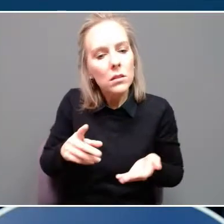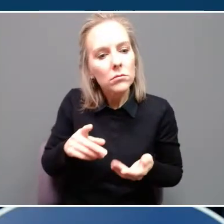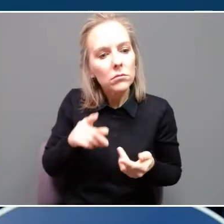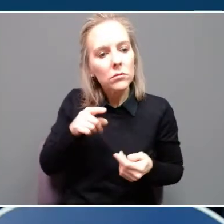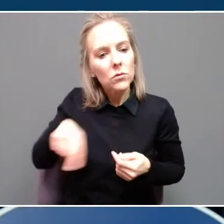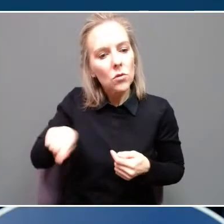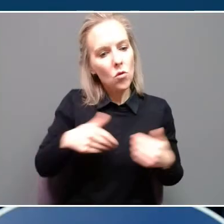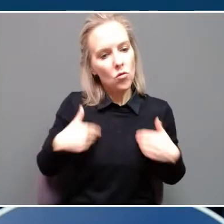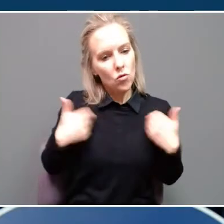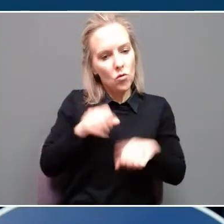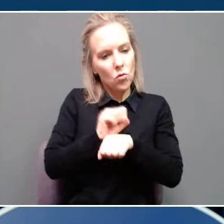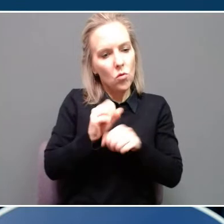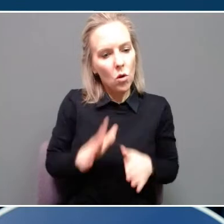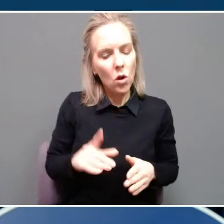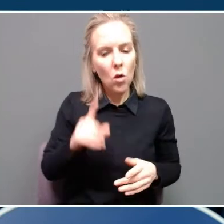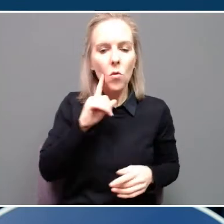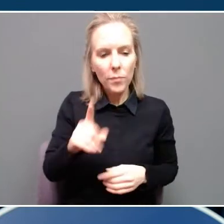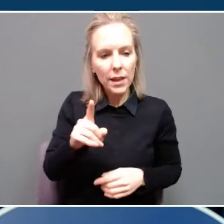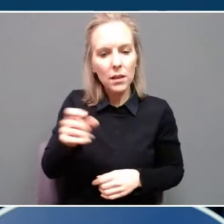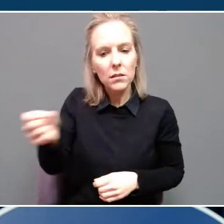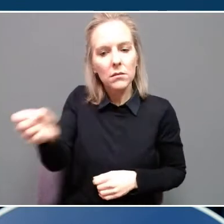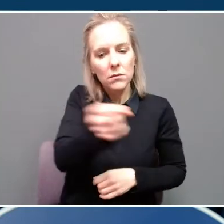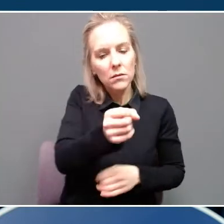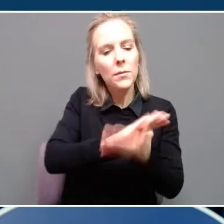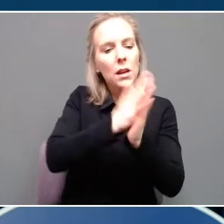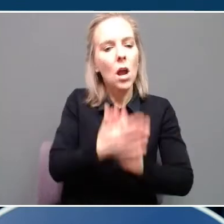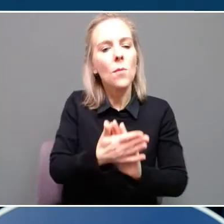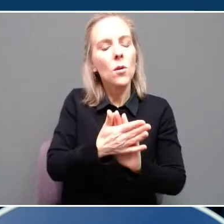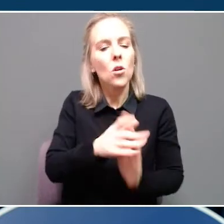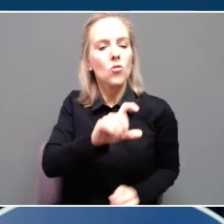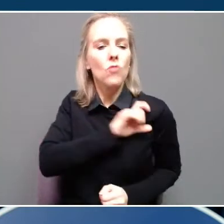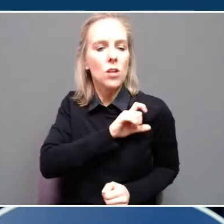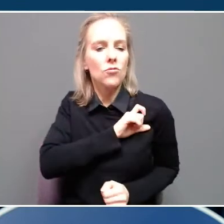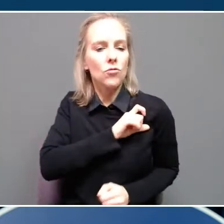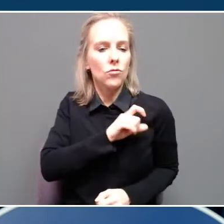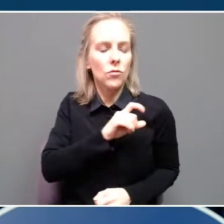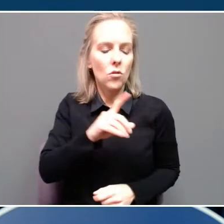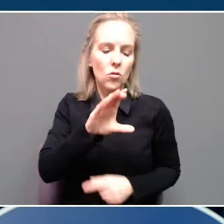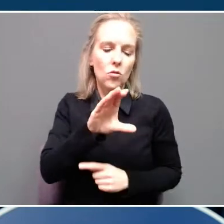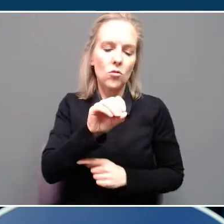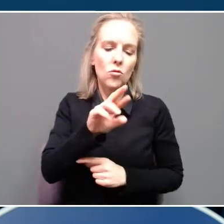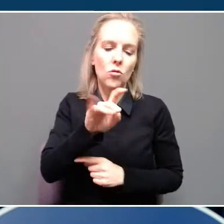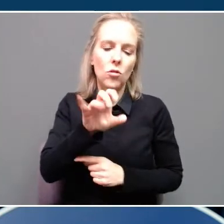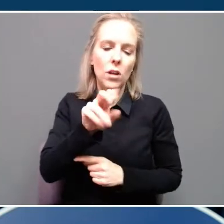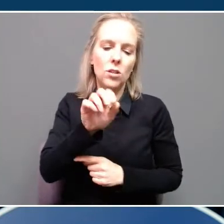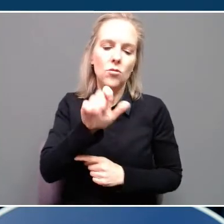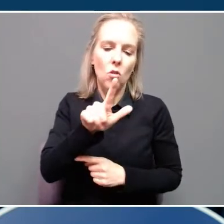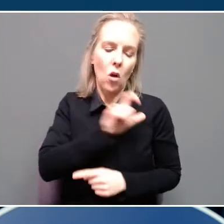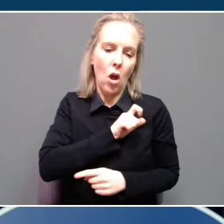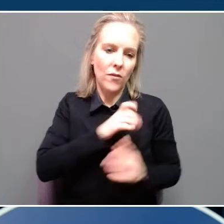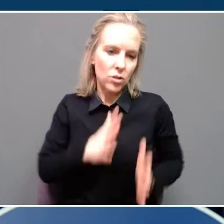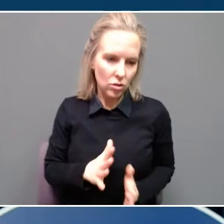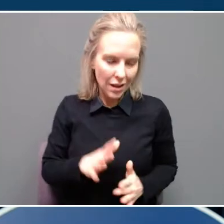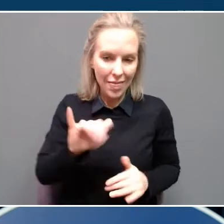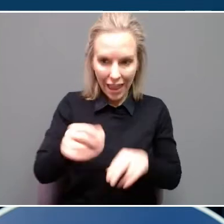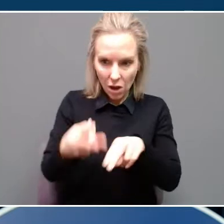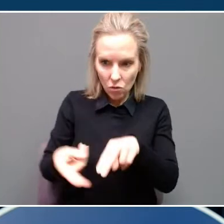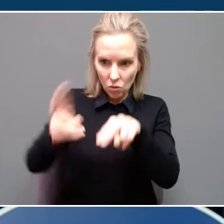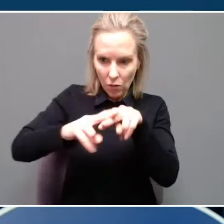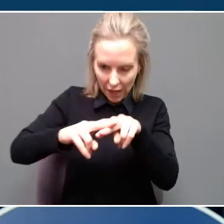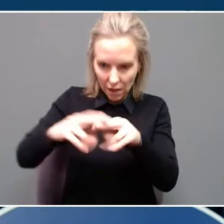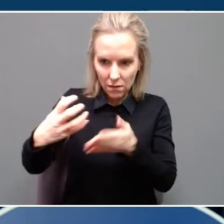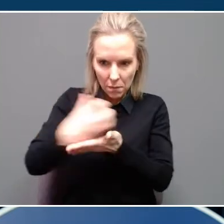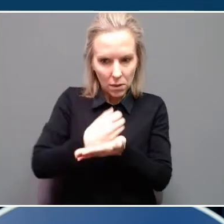be reclassified as correctional officers, and that will help in that raise. We can make that raise work under our